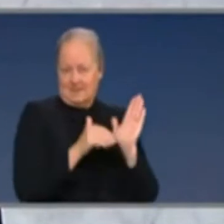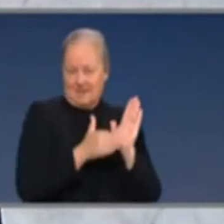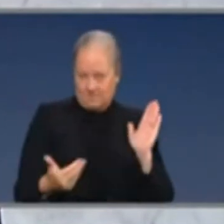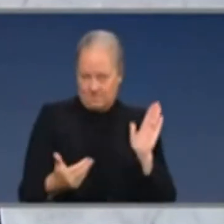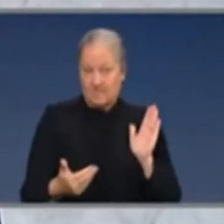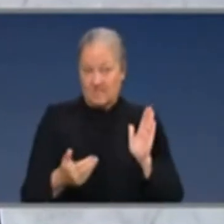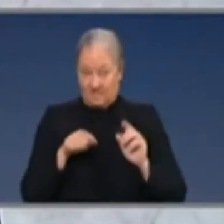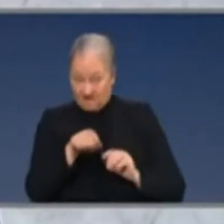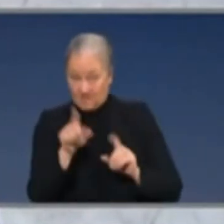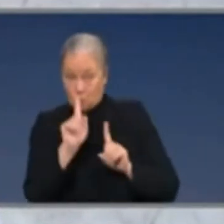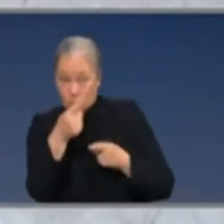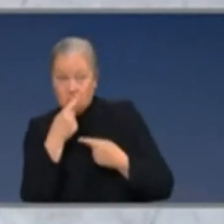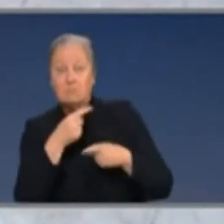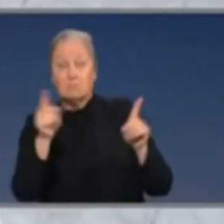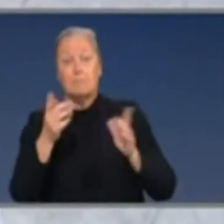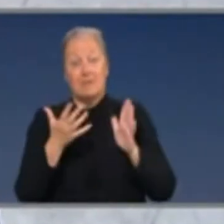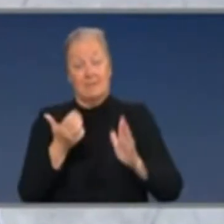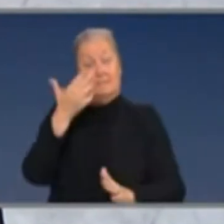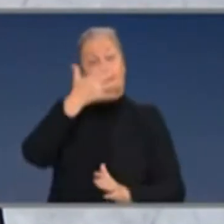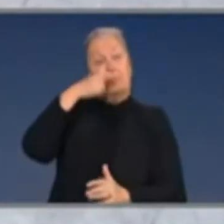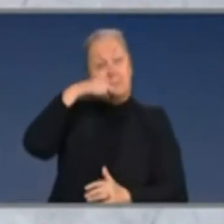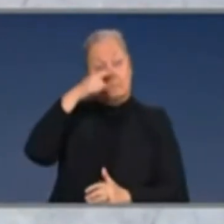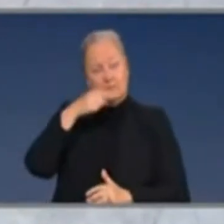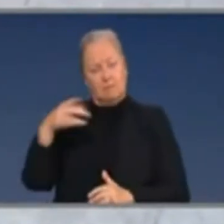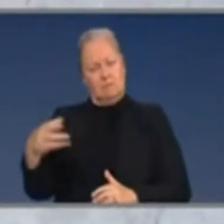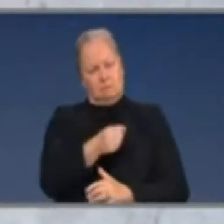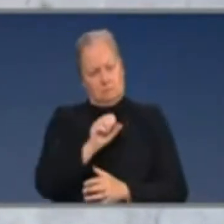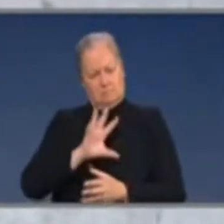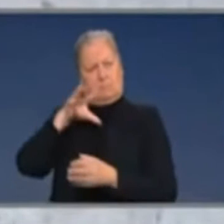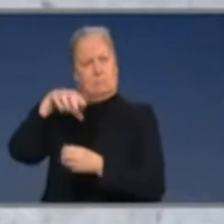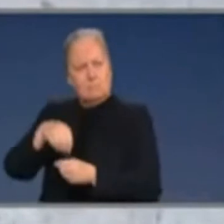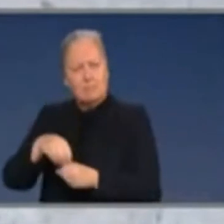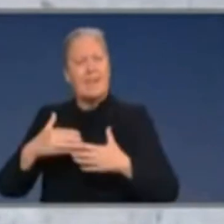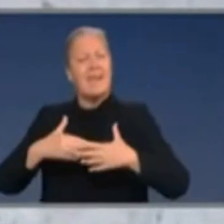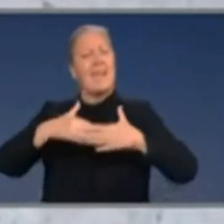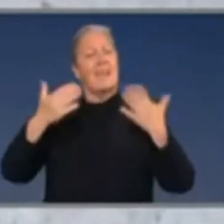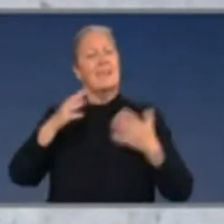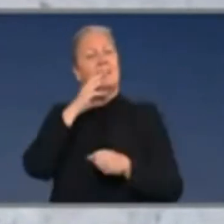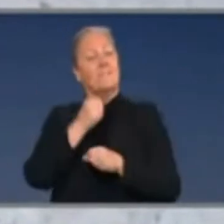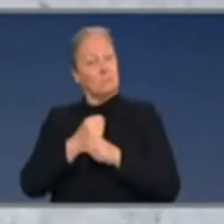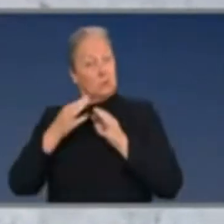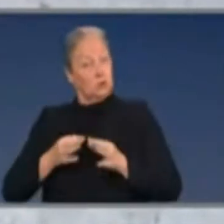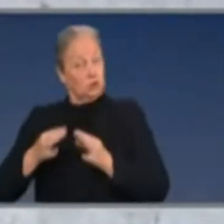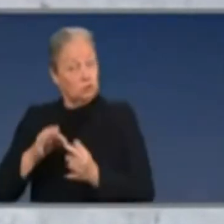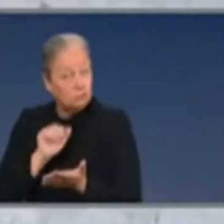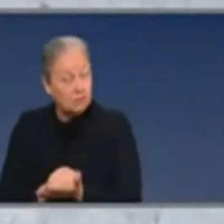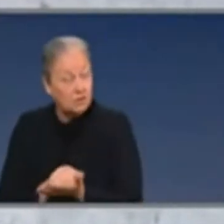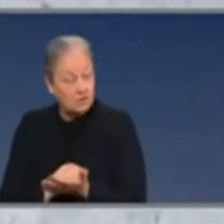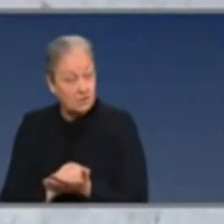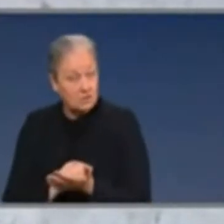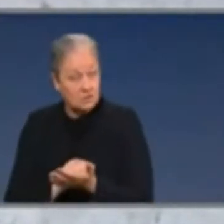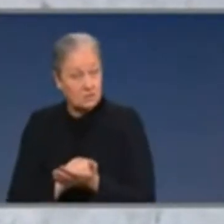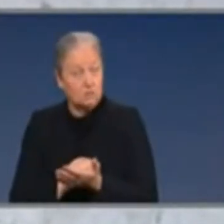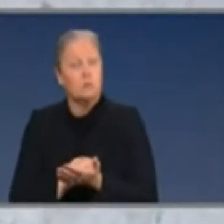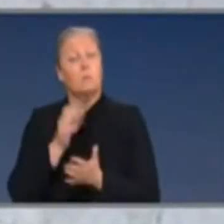the heart of the voice, that Indigenous people be involved in government decision-making. So doesn't the success